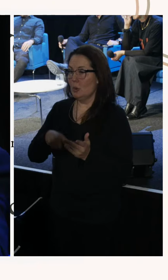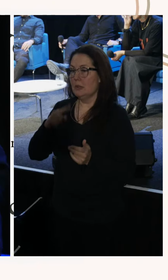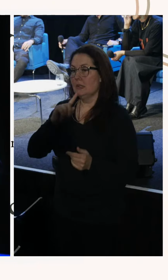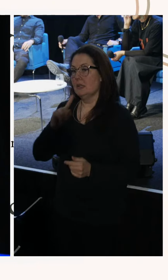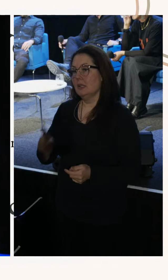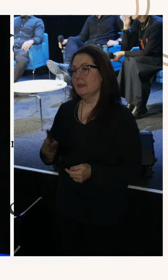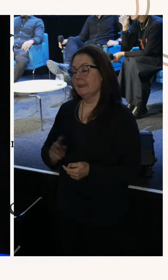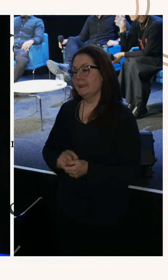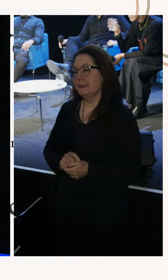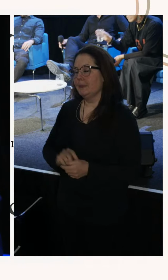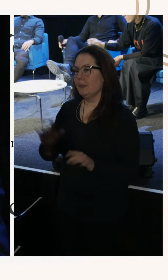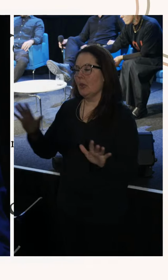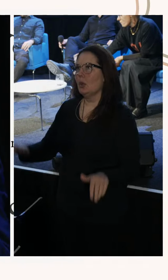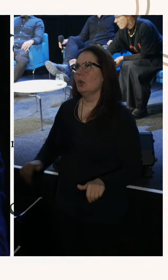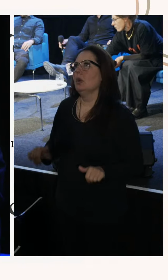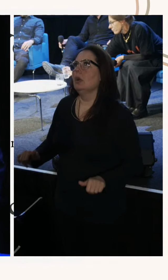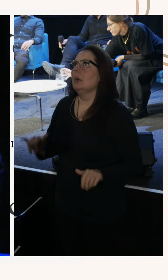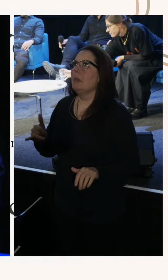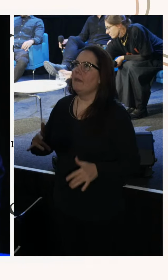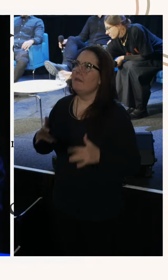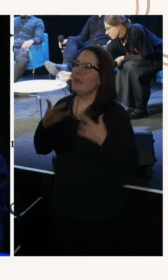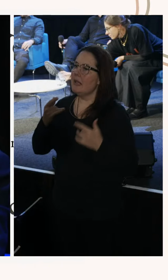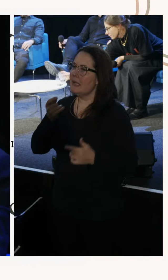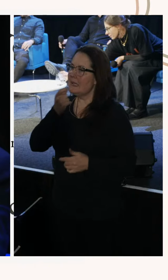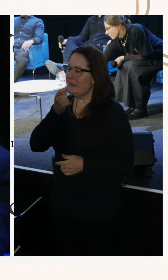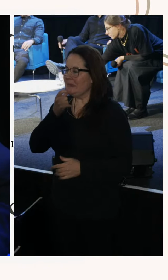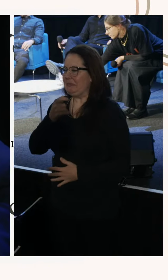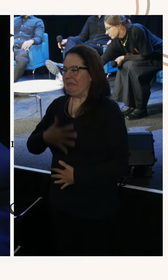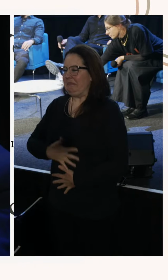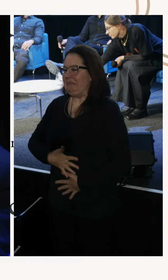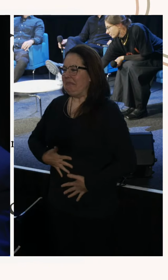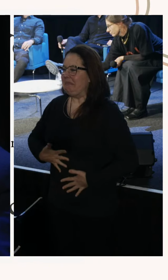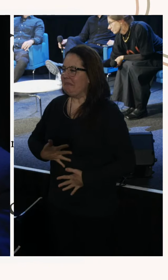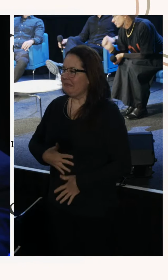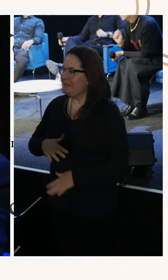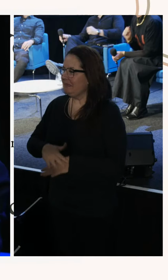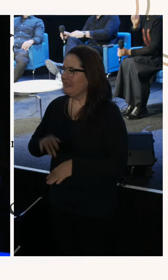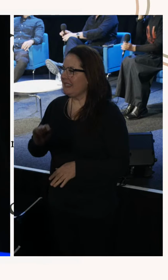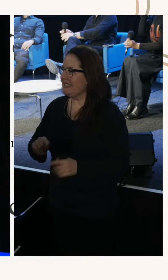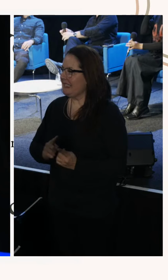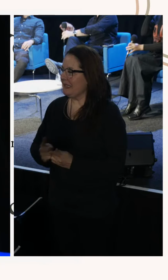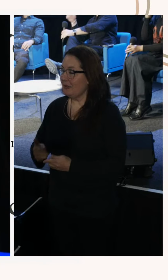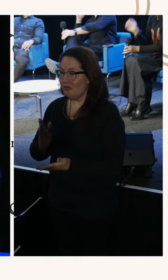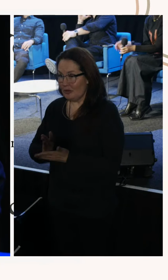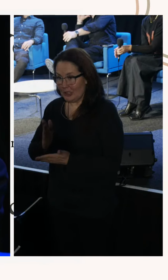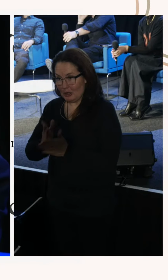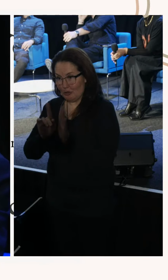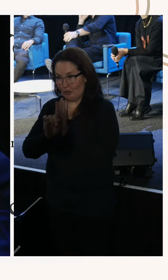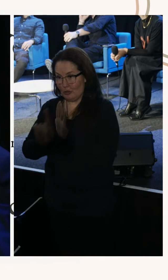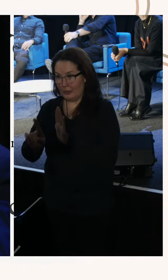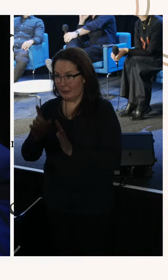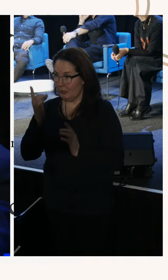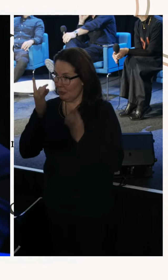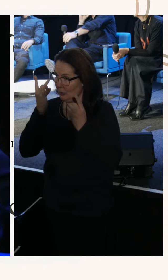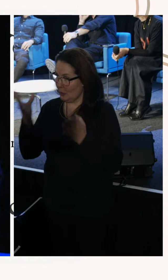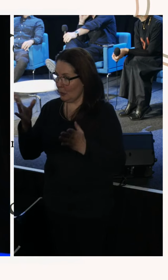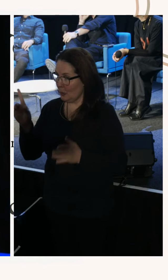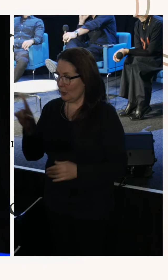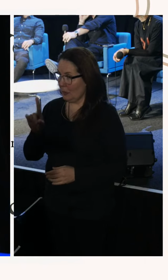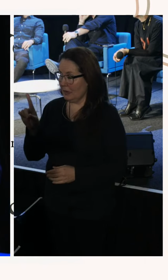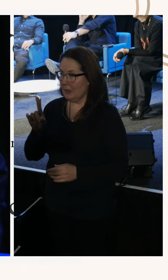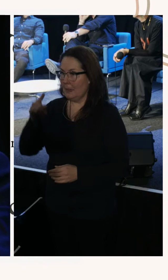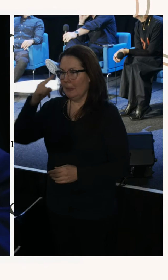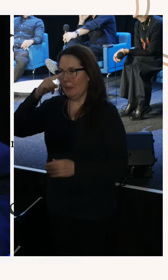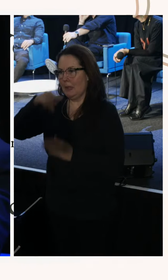say, okay, we might feel a little bit squeamish about this stuff, but what it actually represents is people